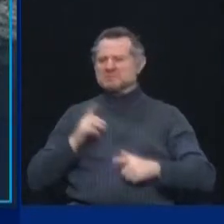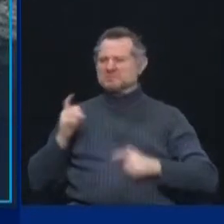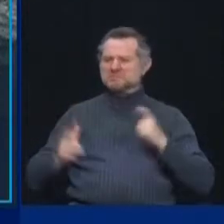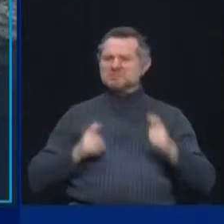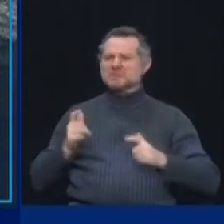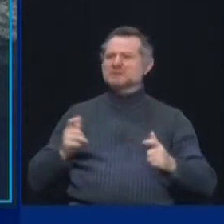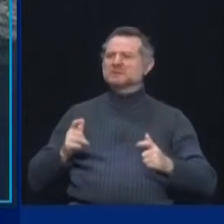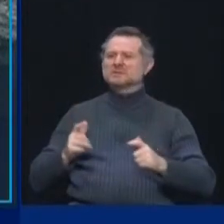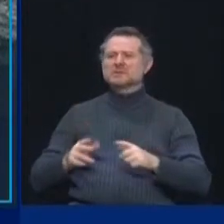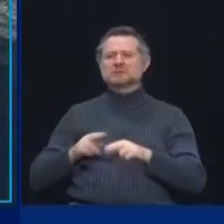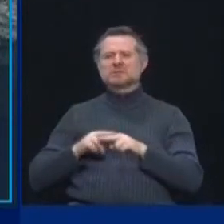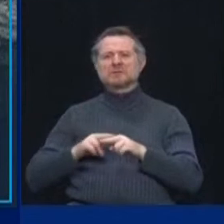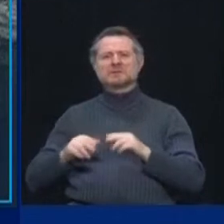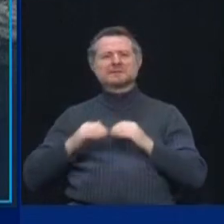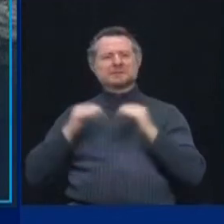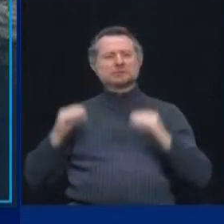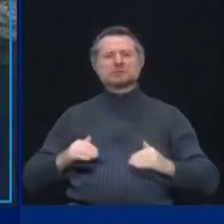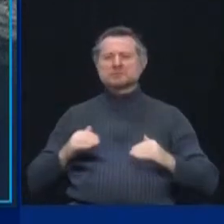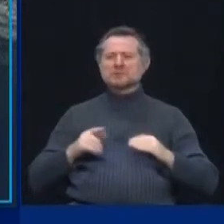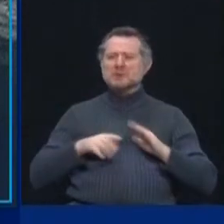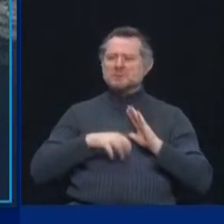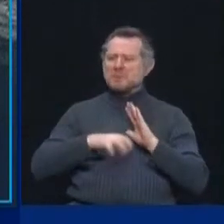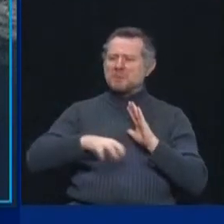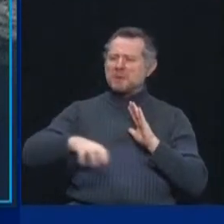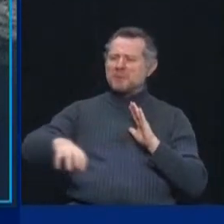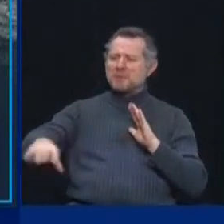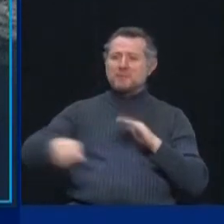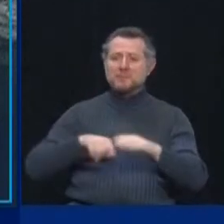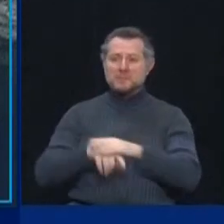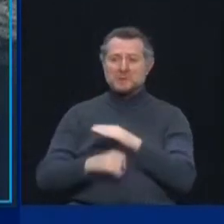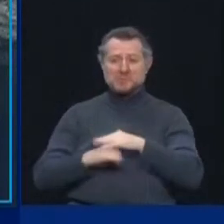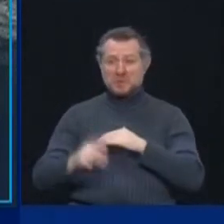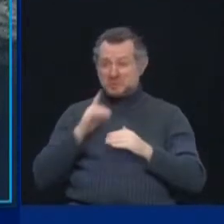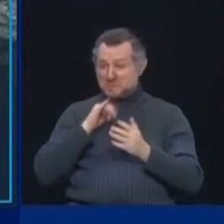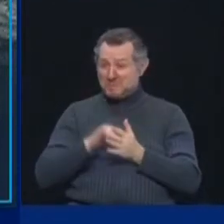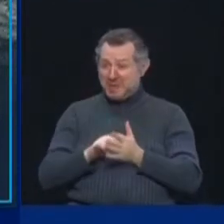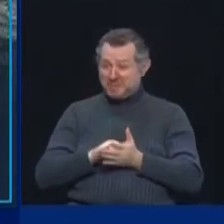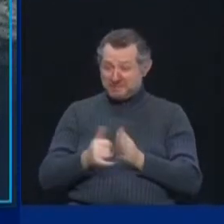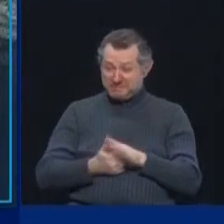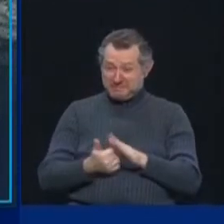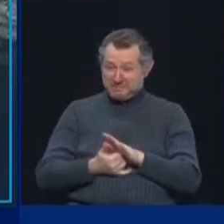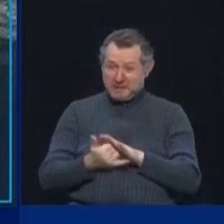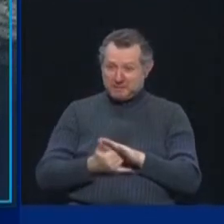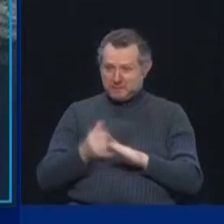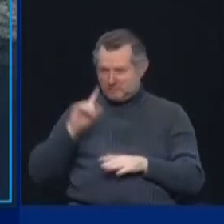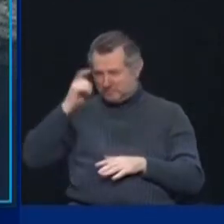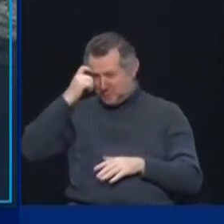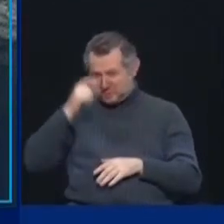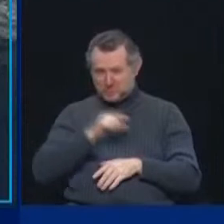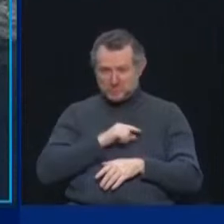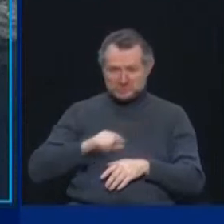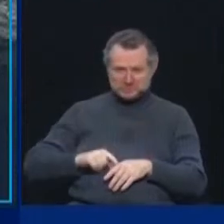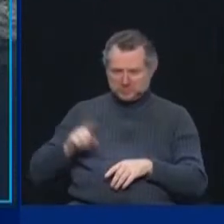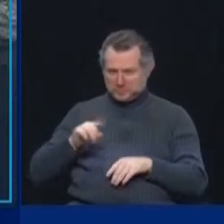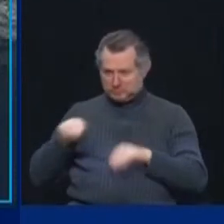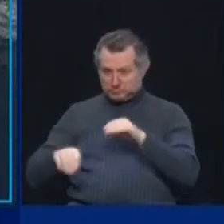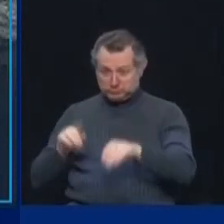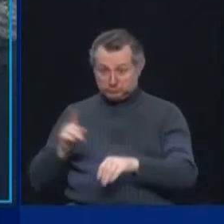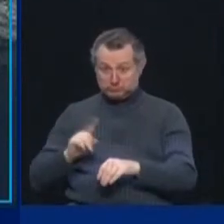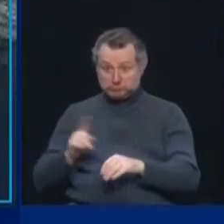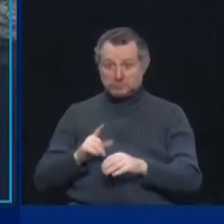Massive train system? You're such a small place. Manhattan, the Bronx, Queens, where are you going to put all these massive trains? We're going to put them under the